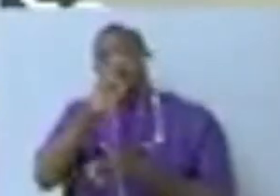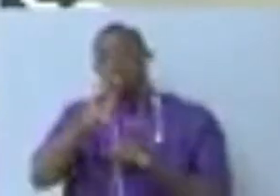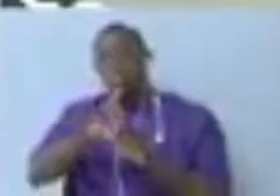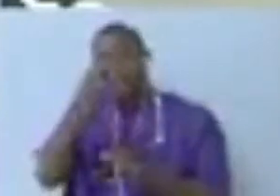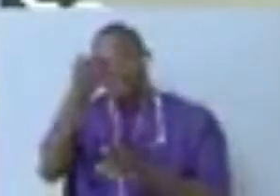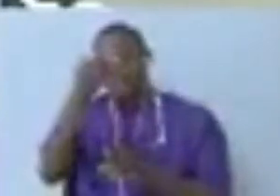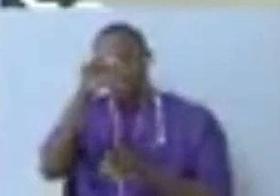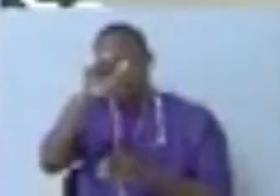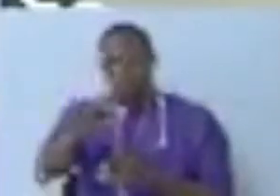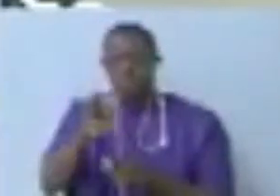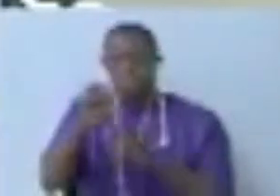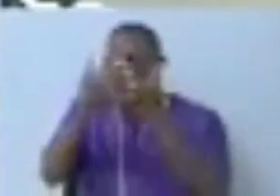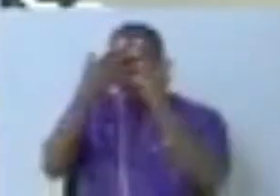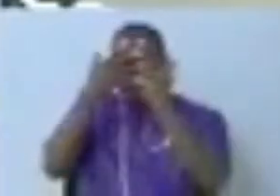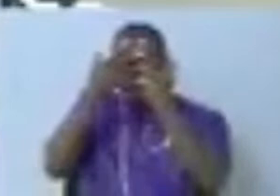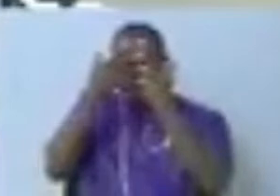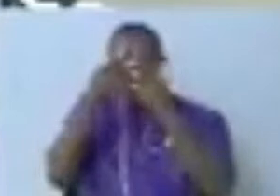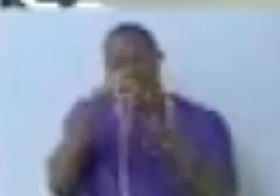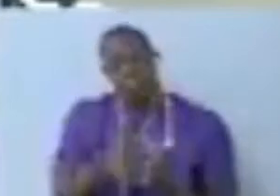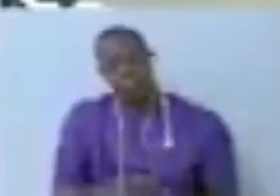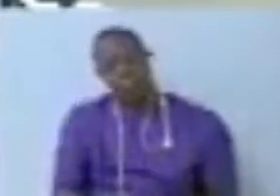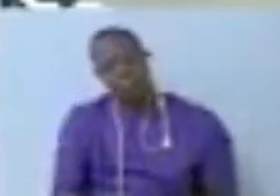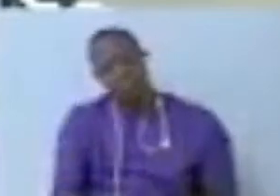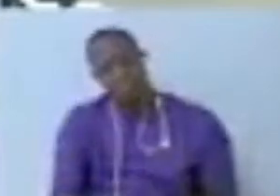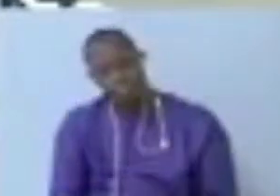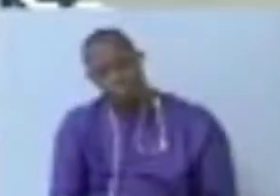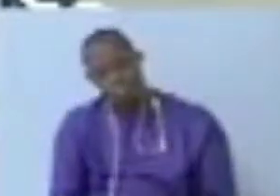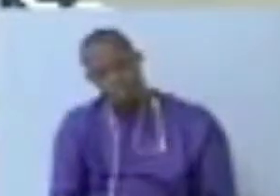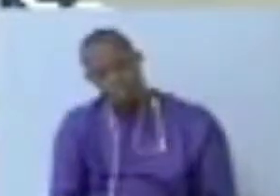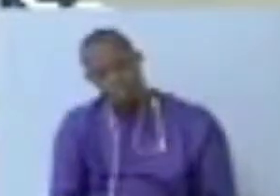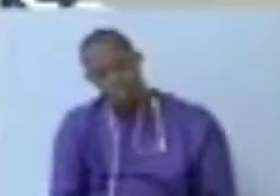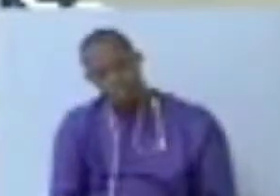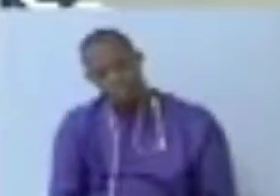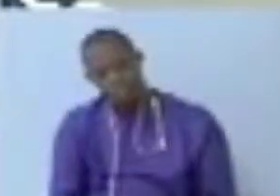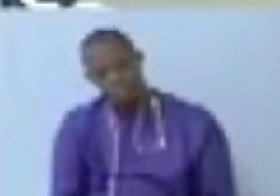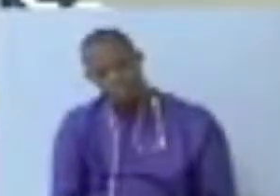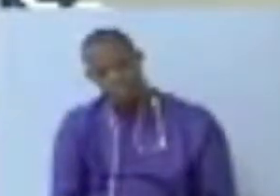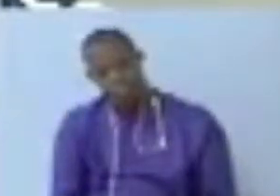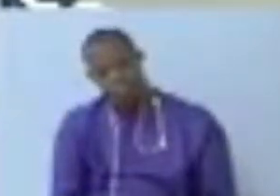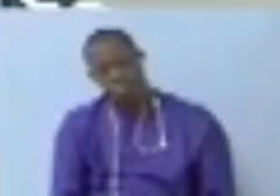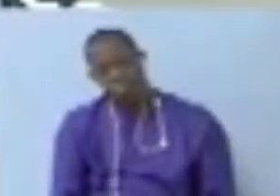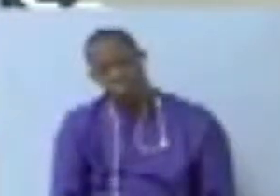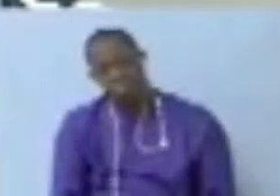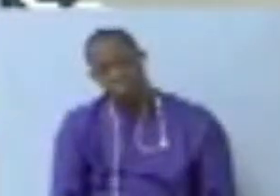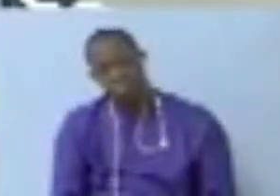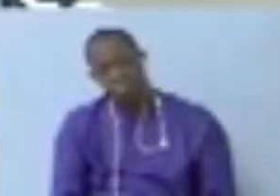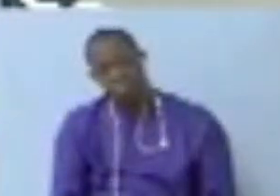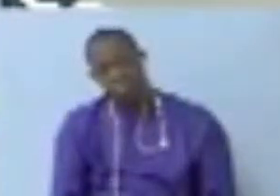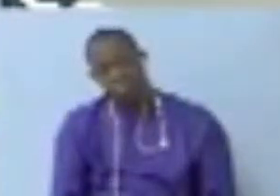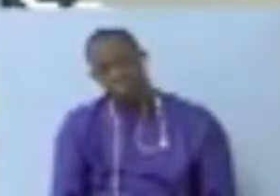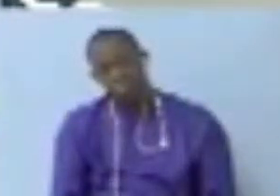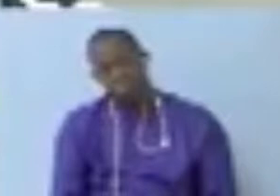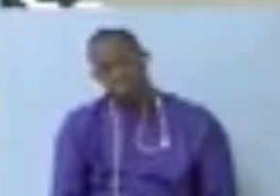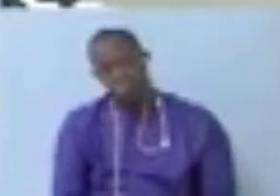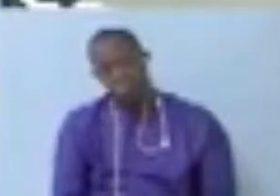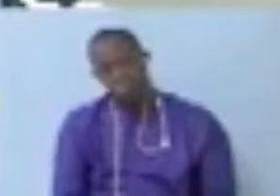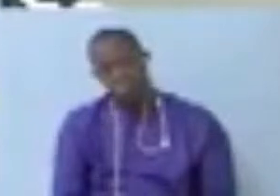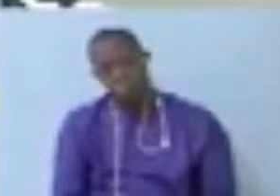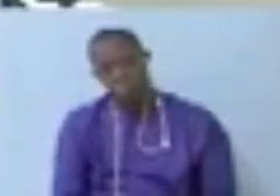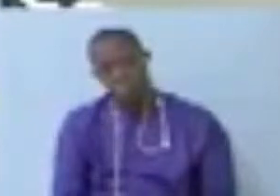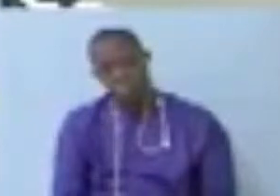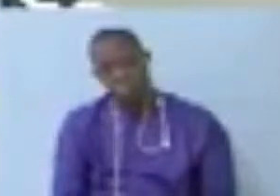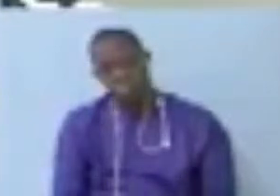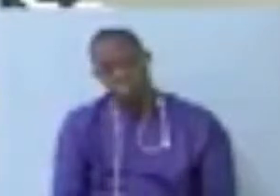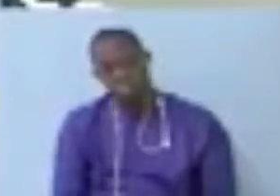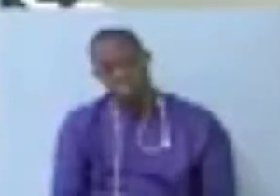nana tabara fana bondi musol ka soron dame de be londi donkira kilimoto su general Suleiman Bajire keta mod me alon batele